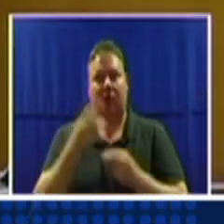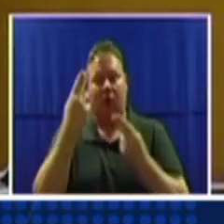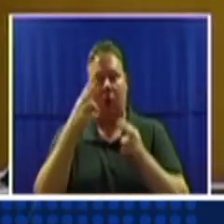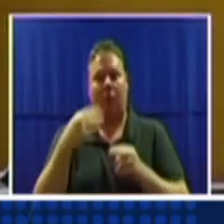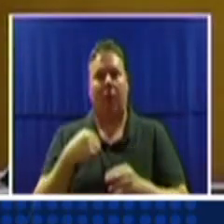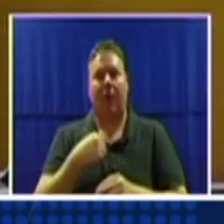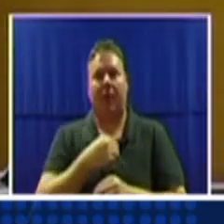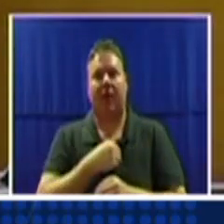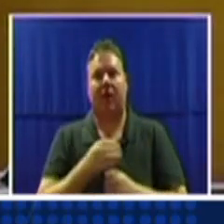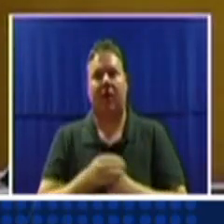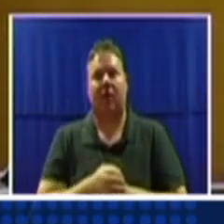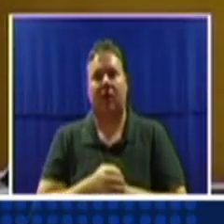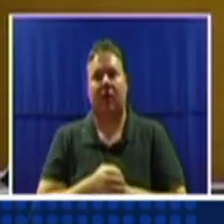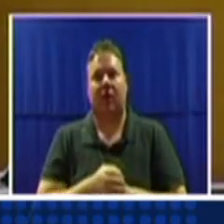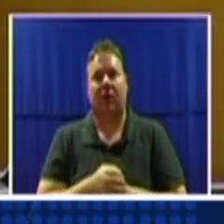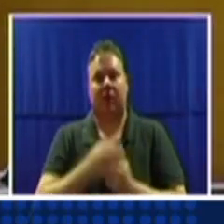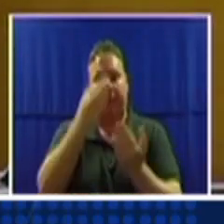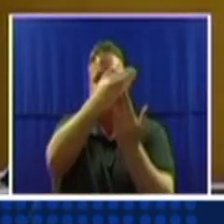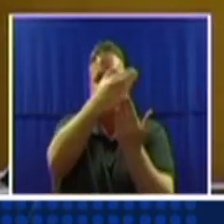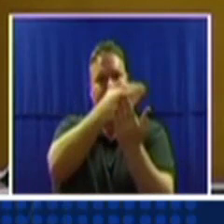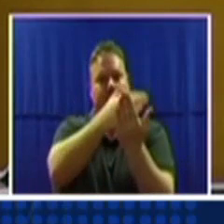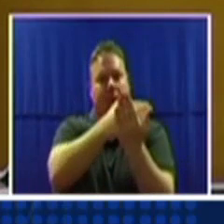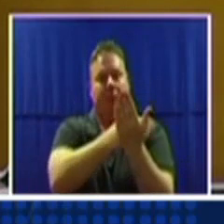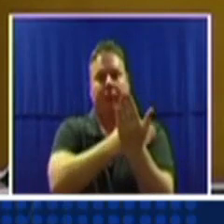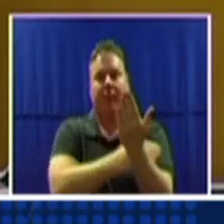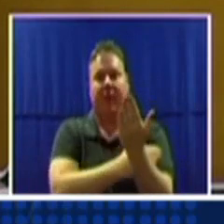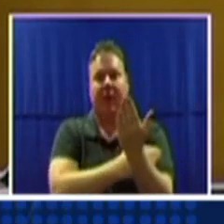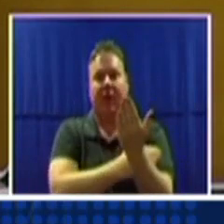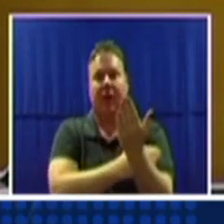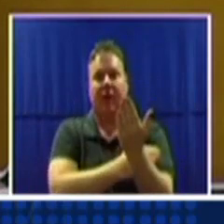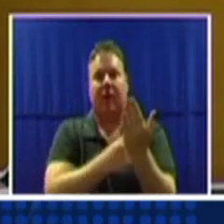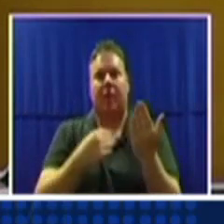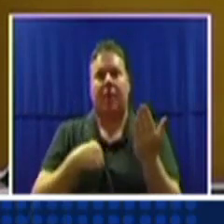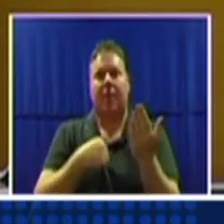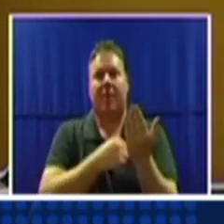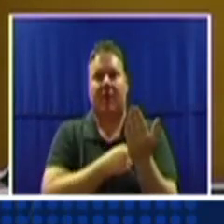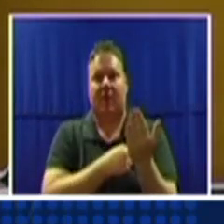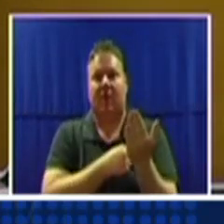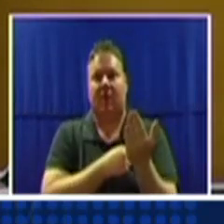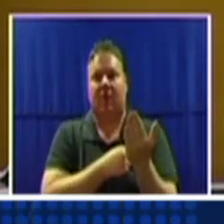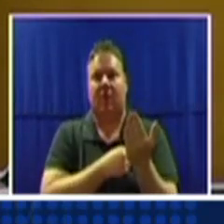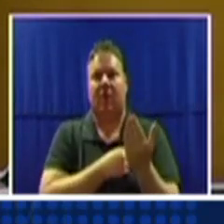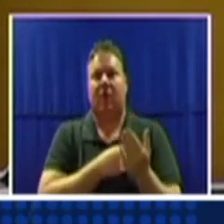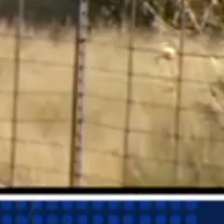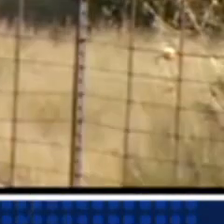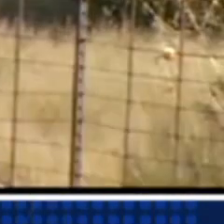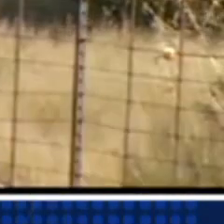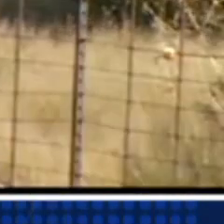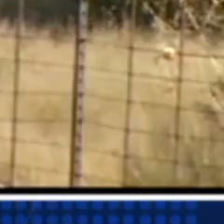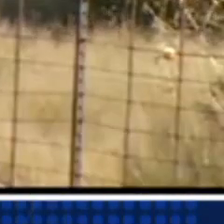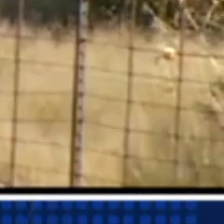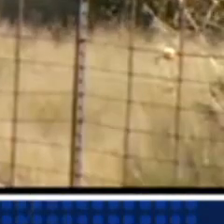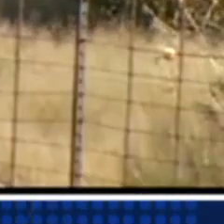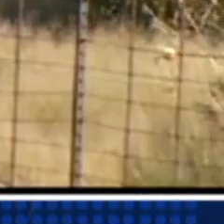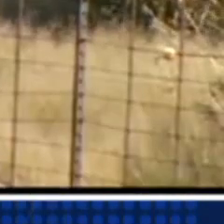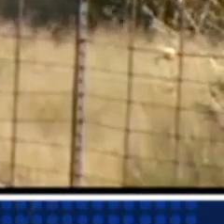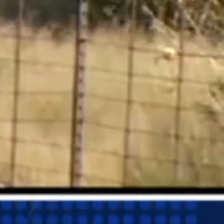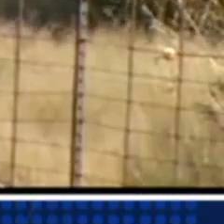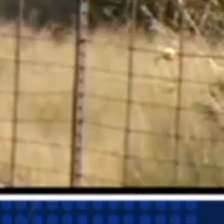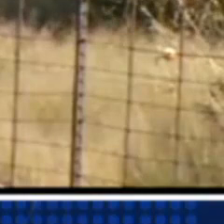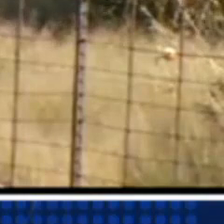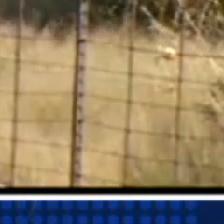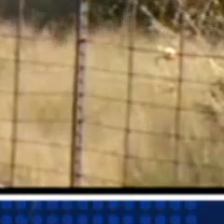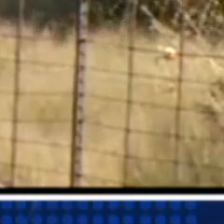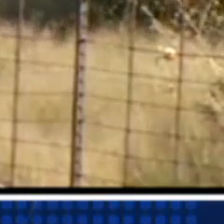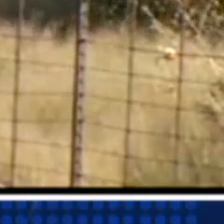if an ad hoc committee is established, then terms of reference will be, it will be given terms of reference and a scope will be given. And